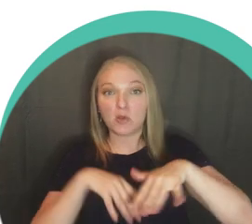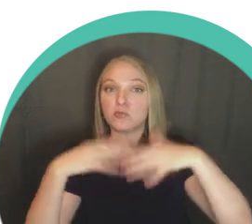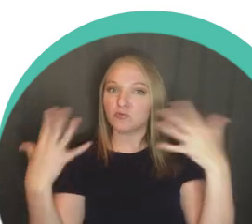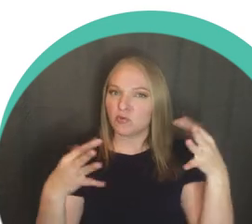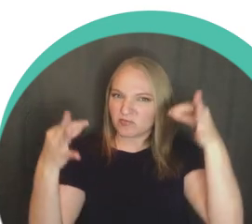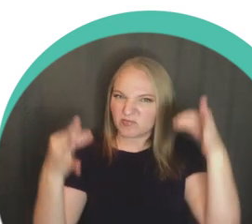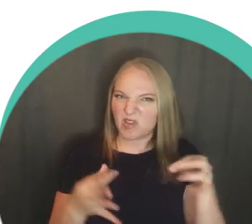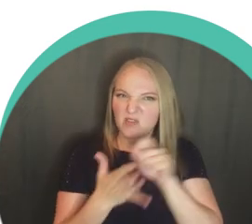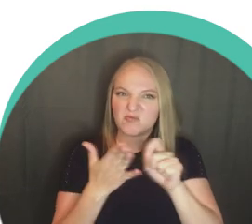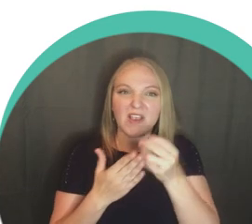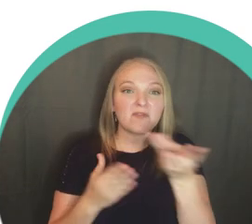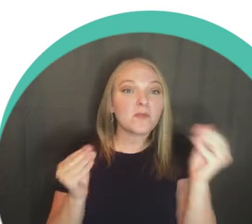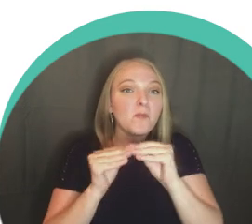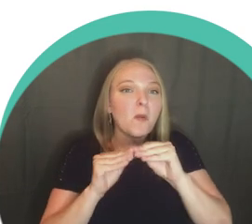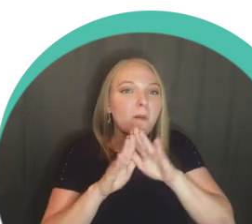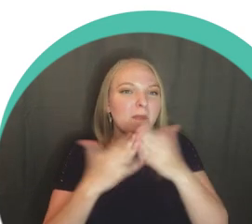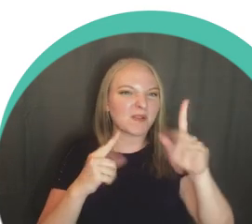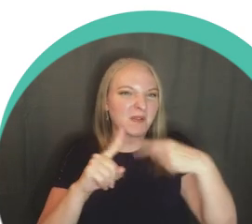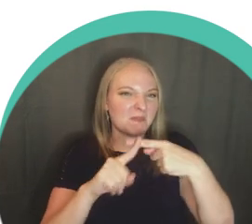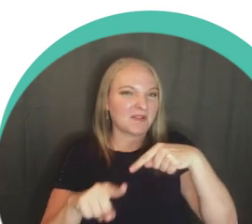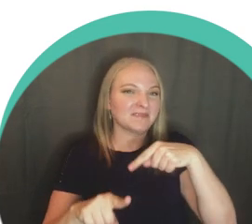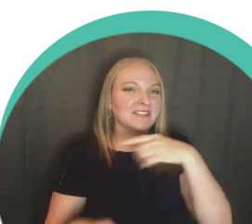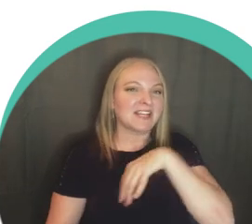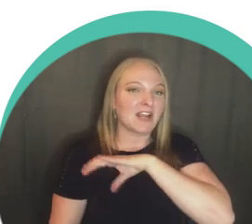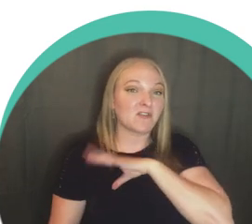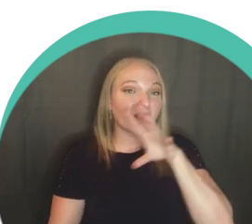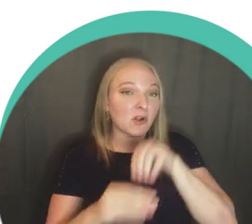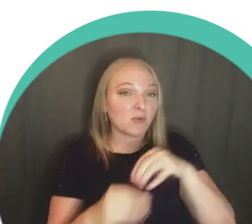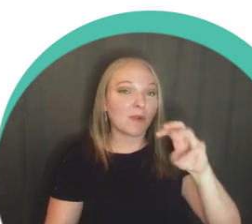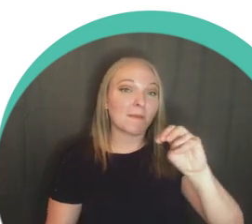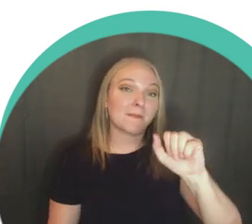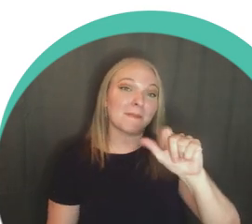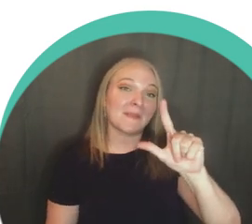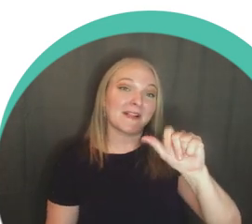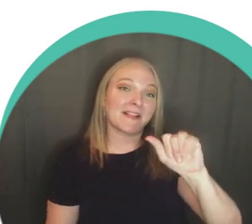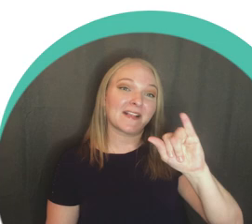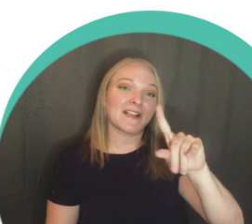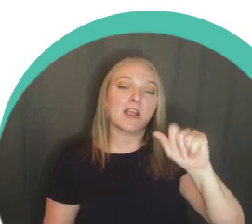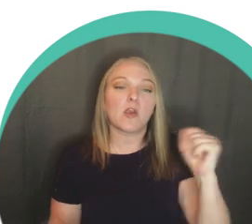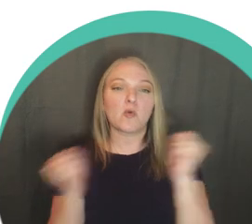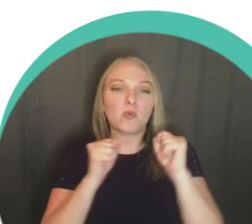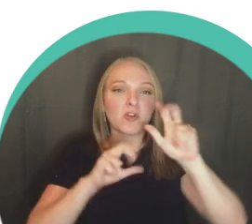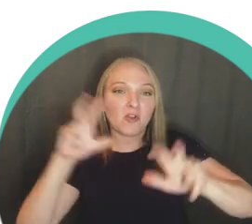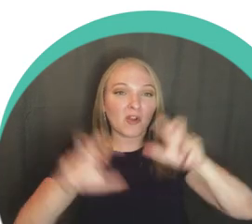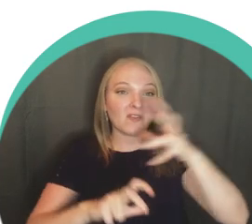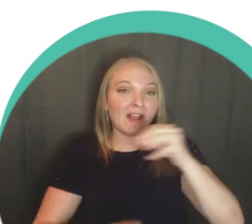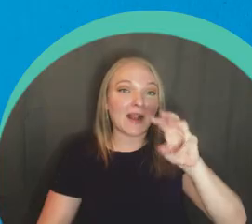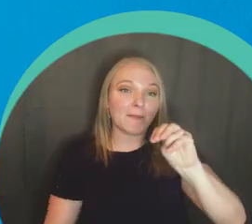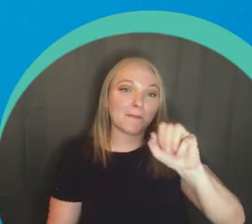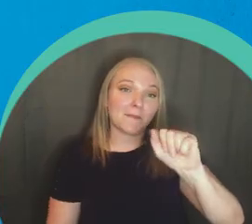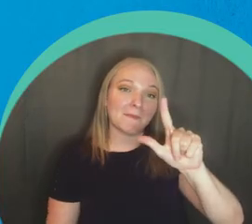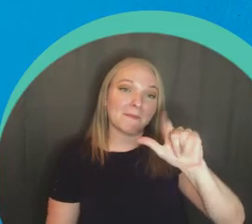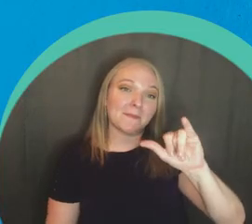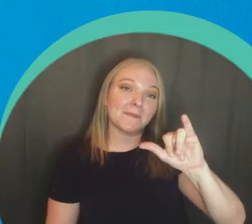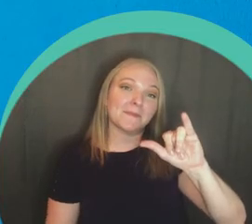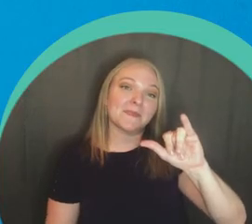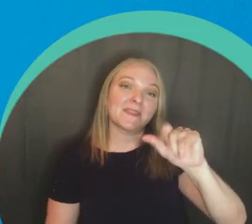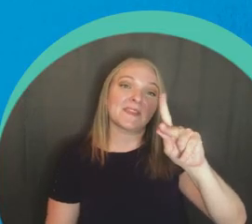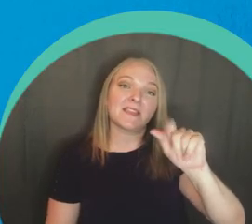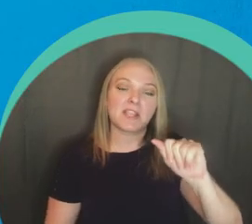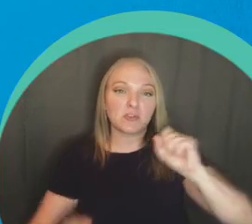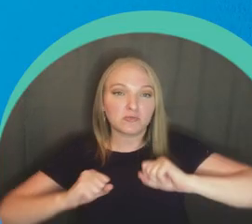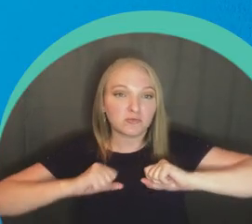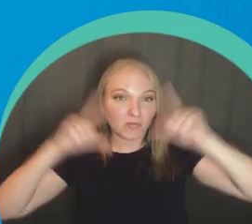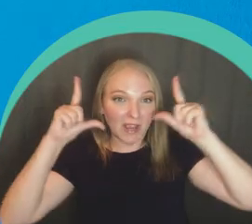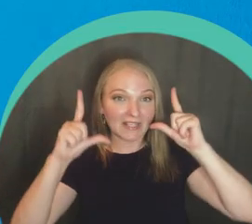including Malaika's Winter Carnival and Malaika's Surprise, which she is sharing with us now.